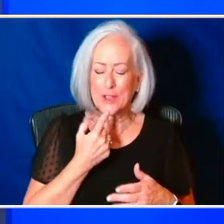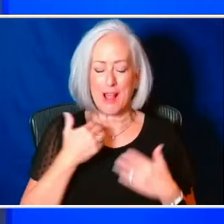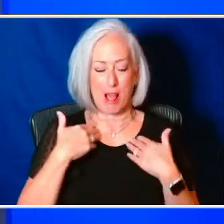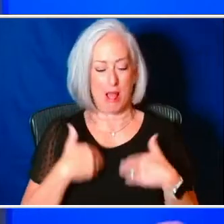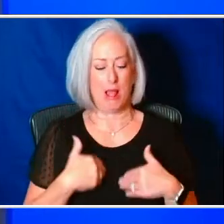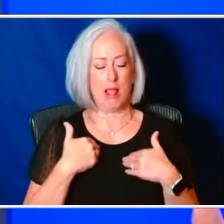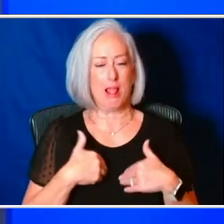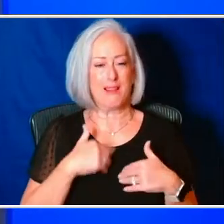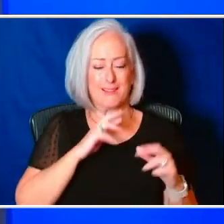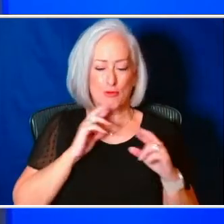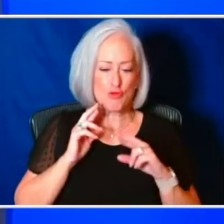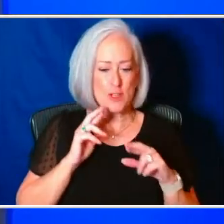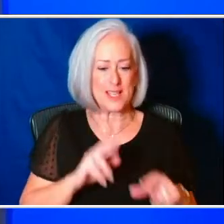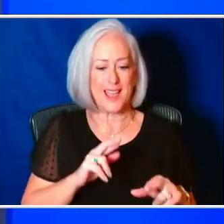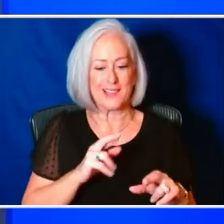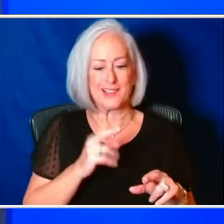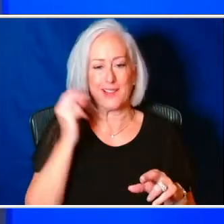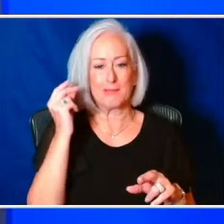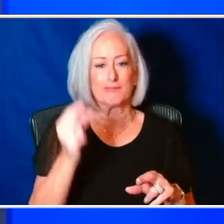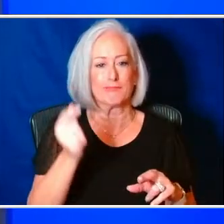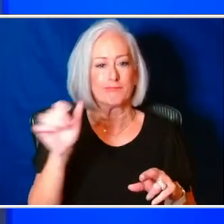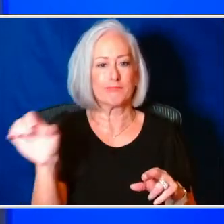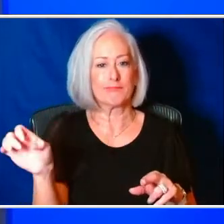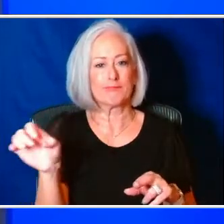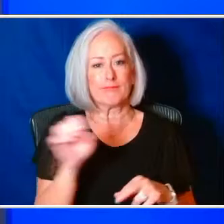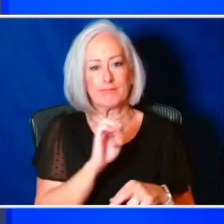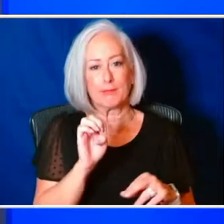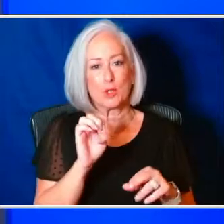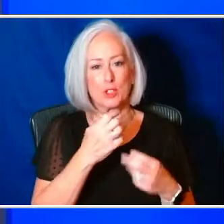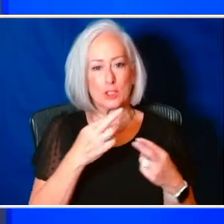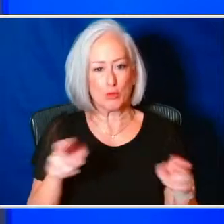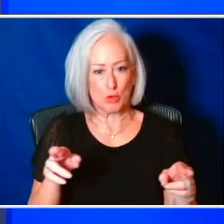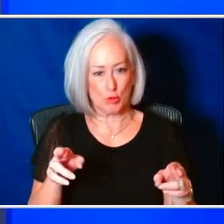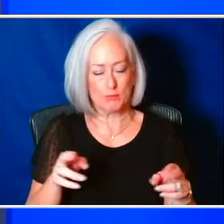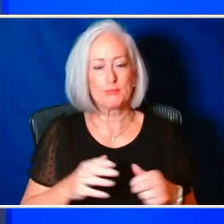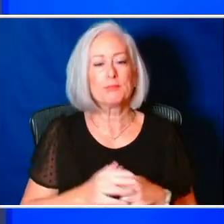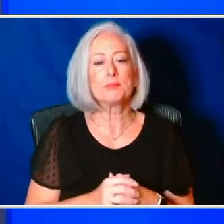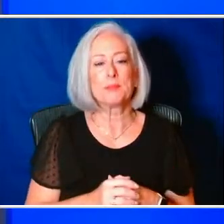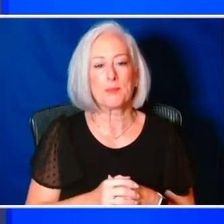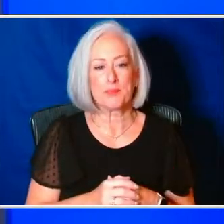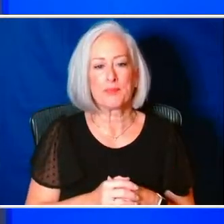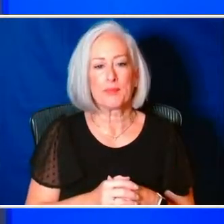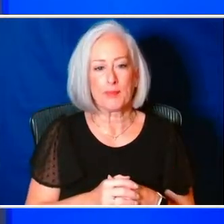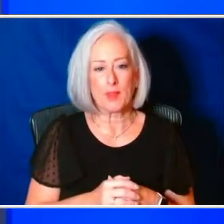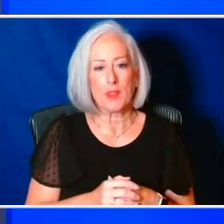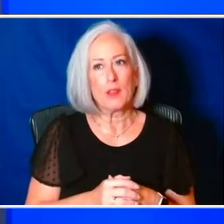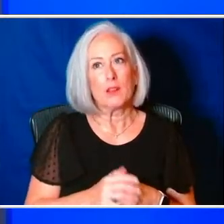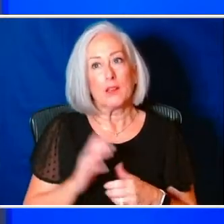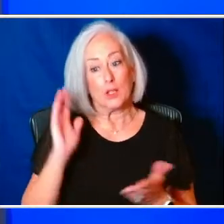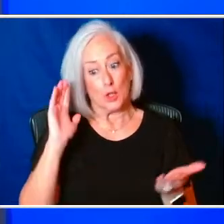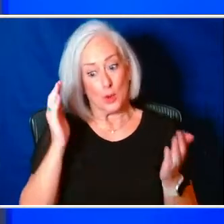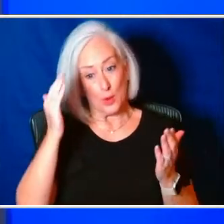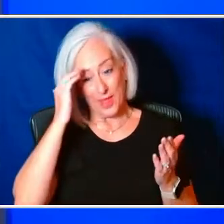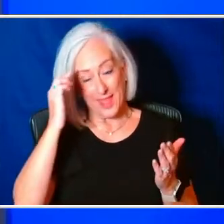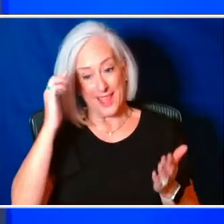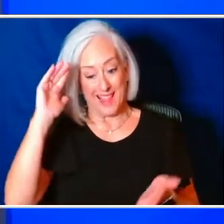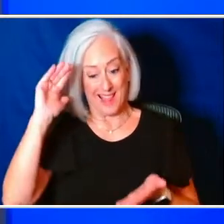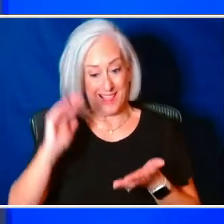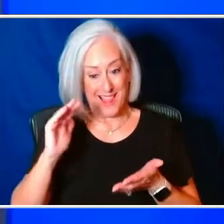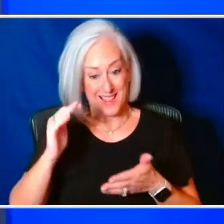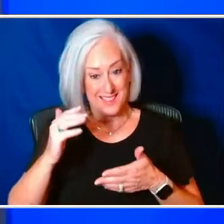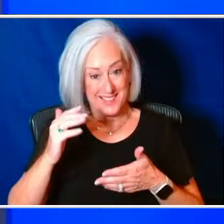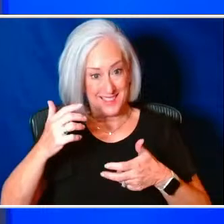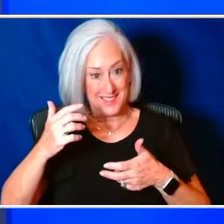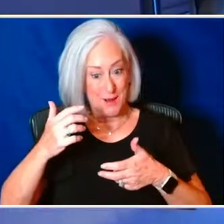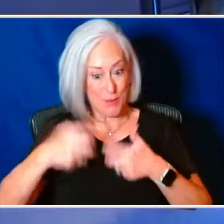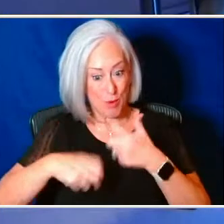even though it's touted as a potentially less of an evil compared to traditional cigarettes, I think there's still a lot of risk associated with it. Well,